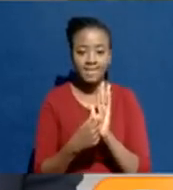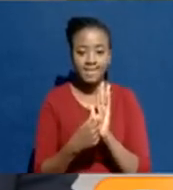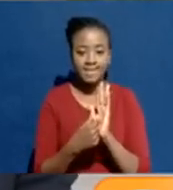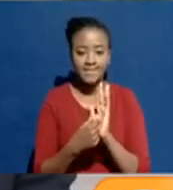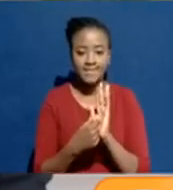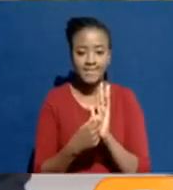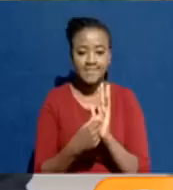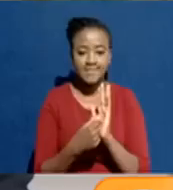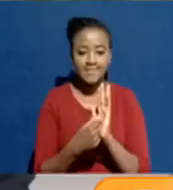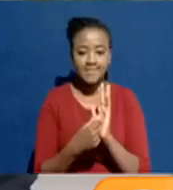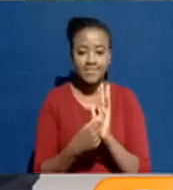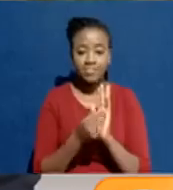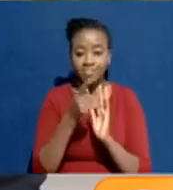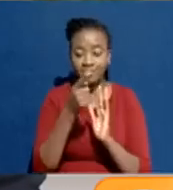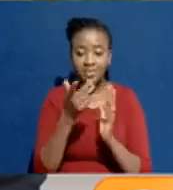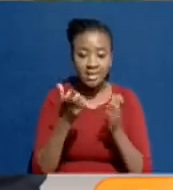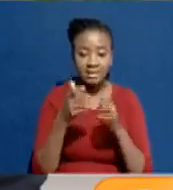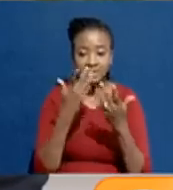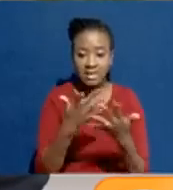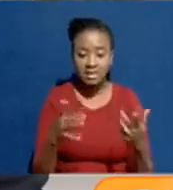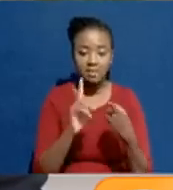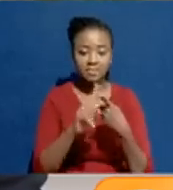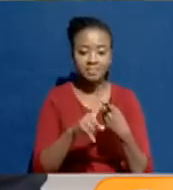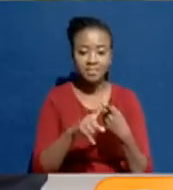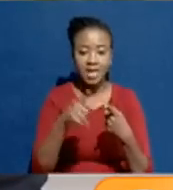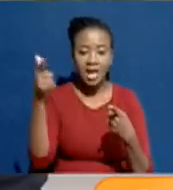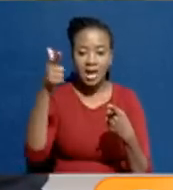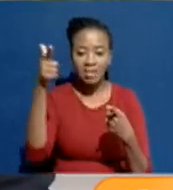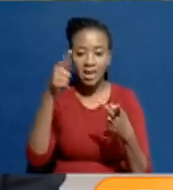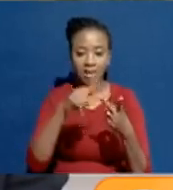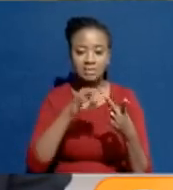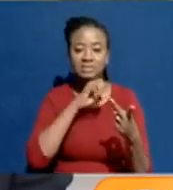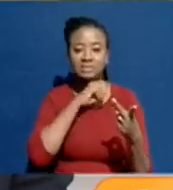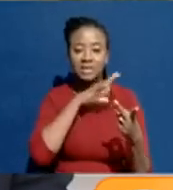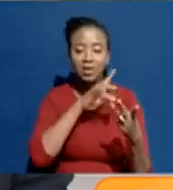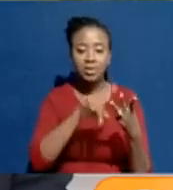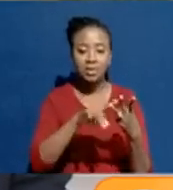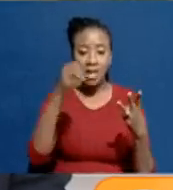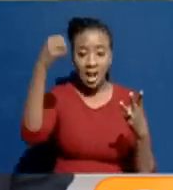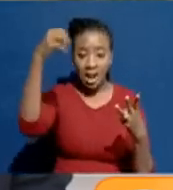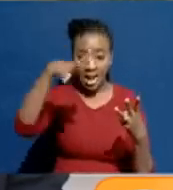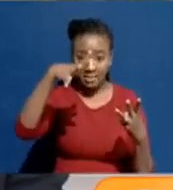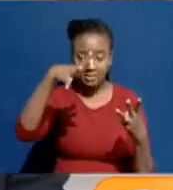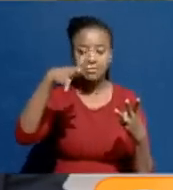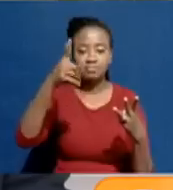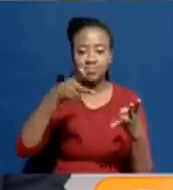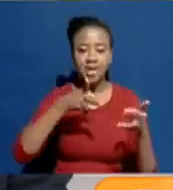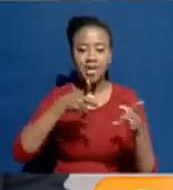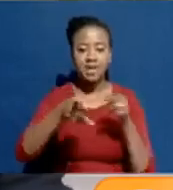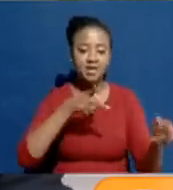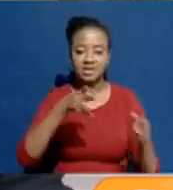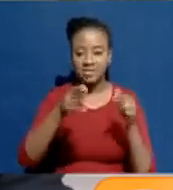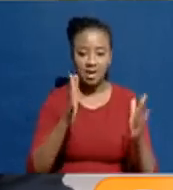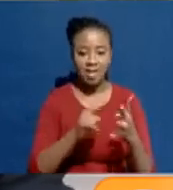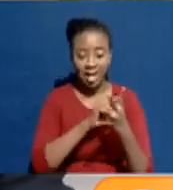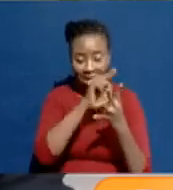the least you need is a camera, sound, light, and an editor at any given point. That's the